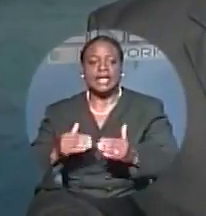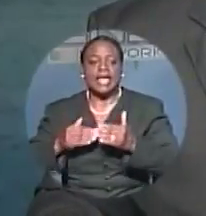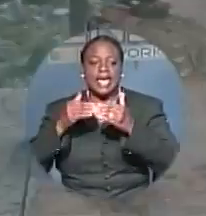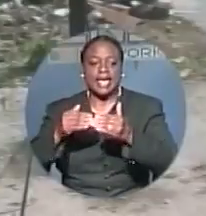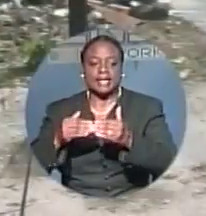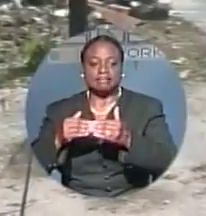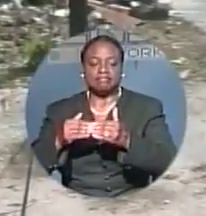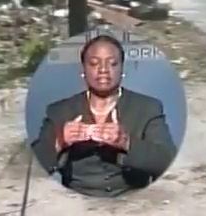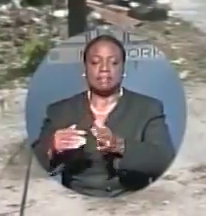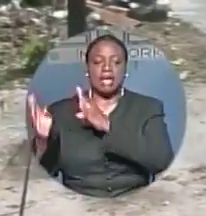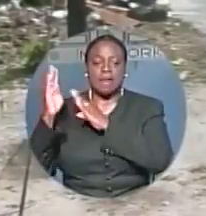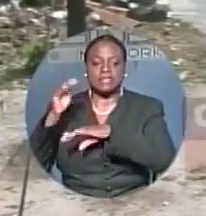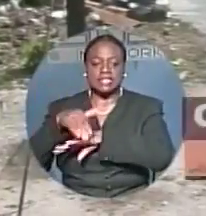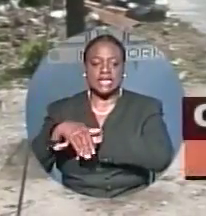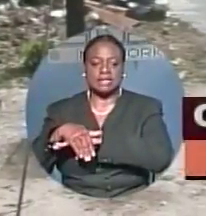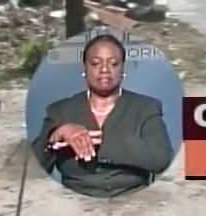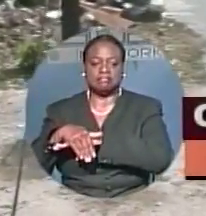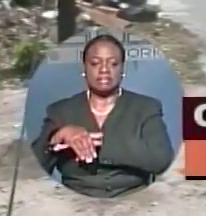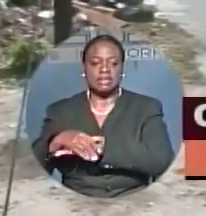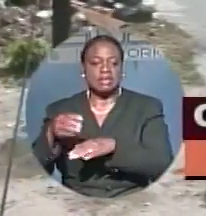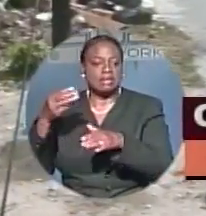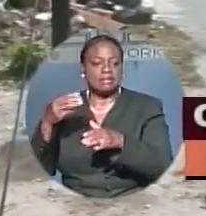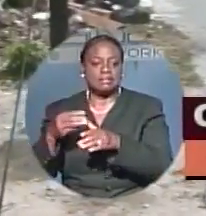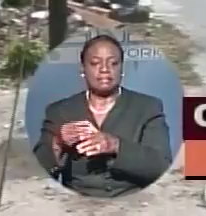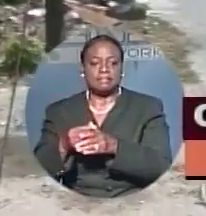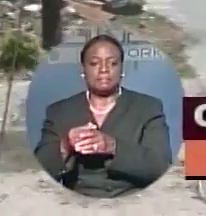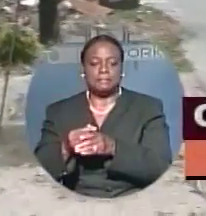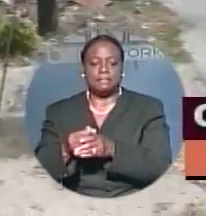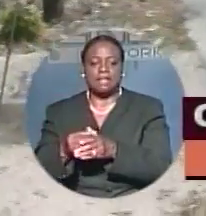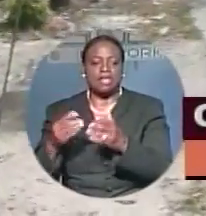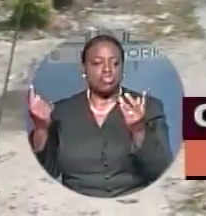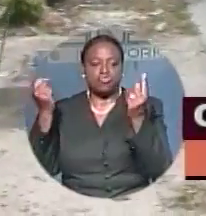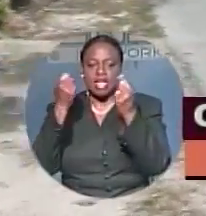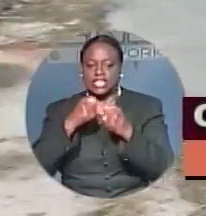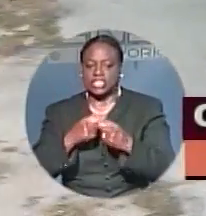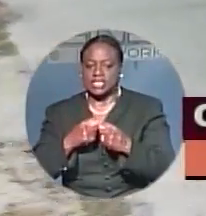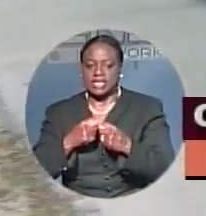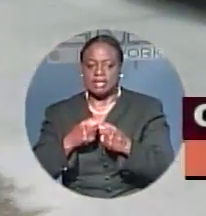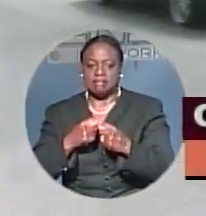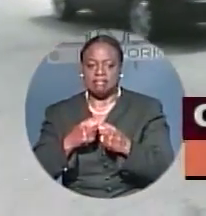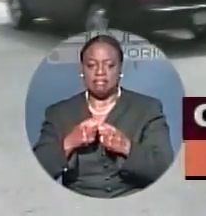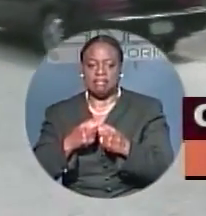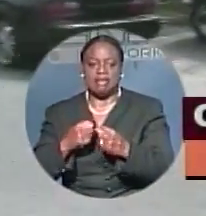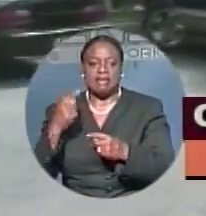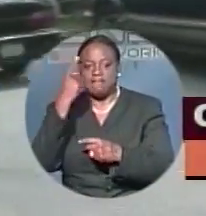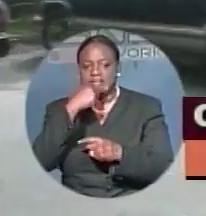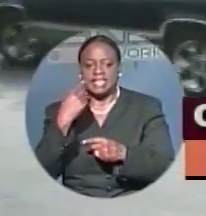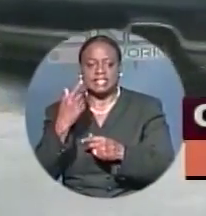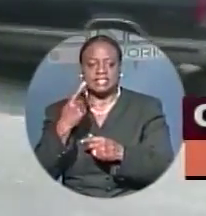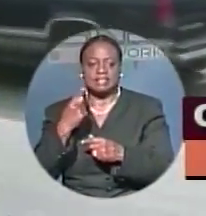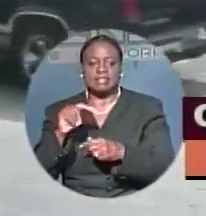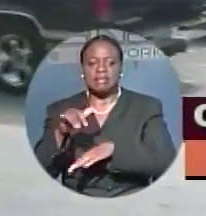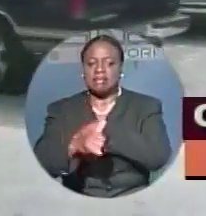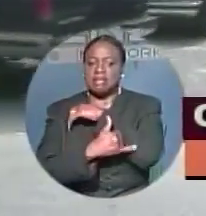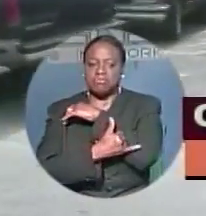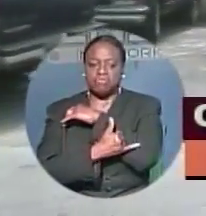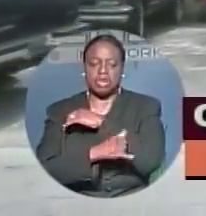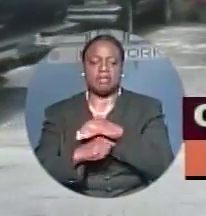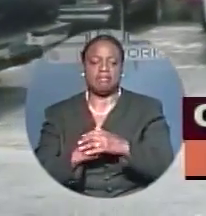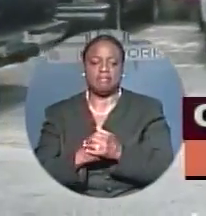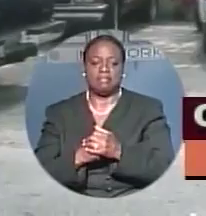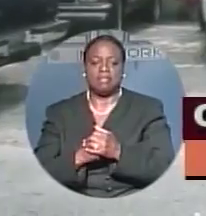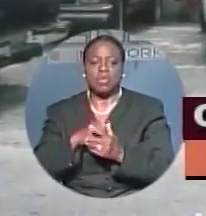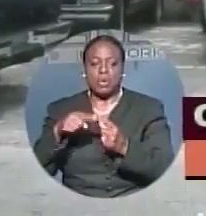tonight, tragedy strikes a family, as two sons injured by gunfire, one of them fatally. The story, when your news leader comes right back.